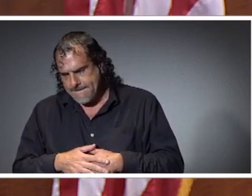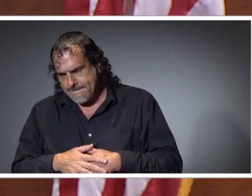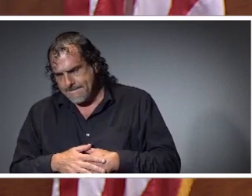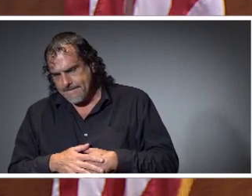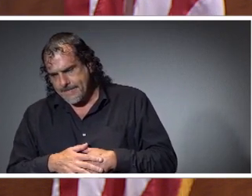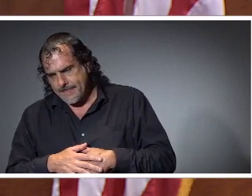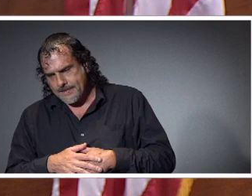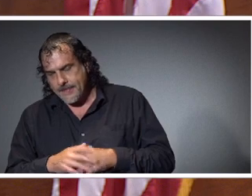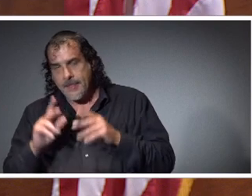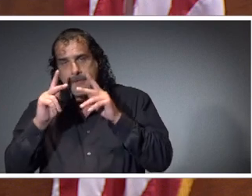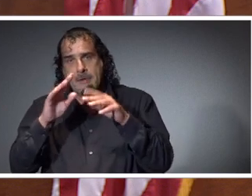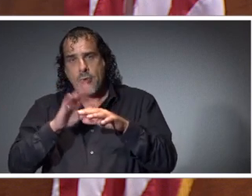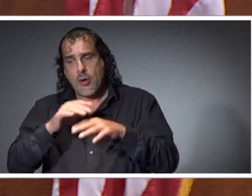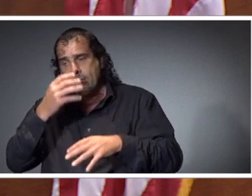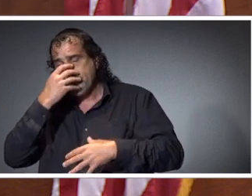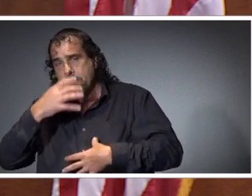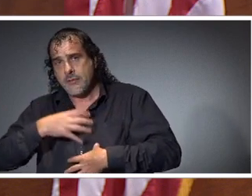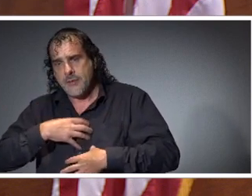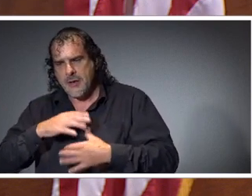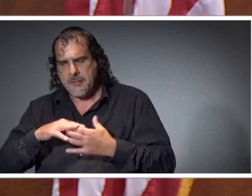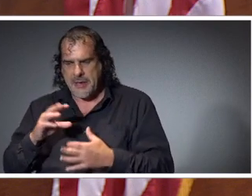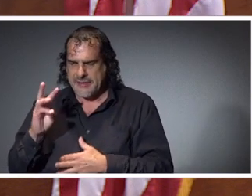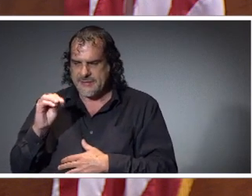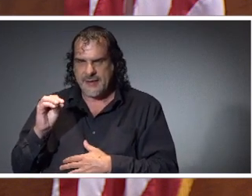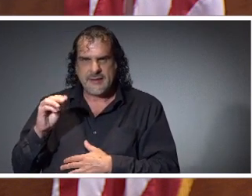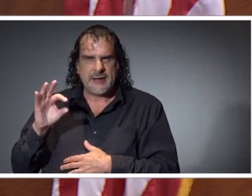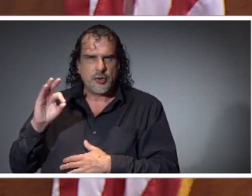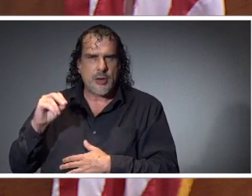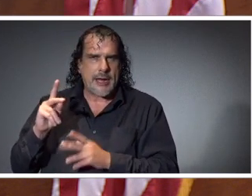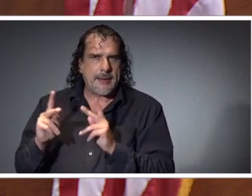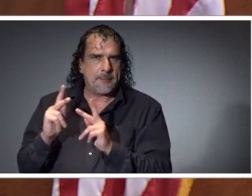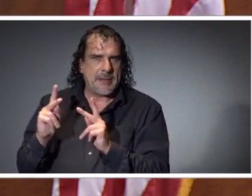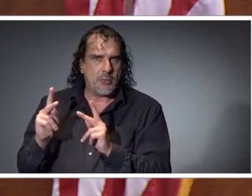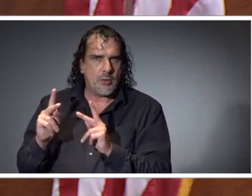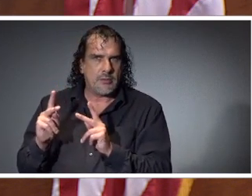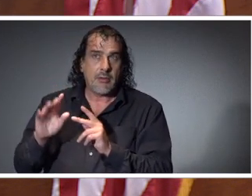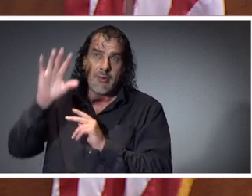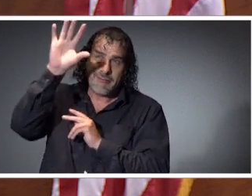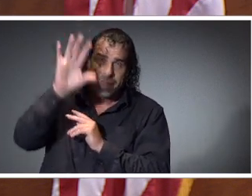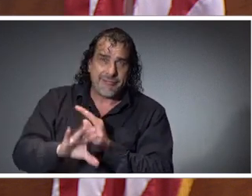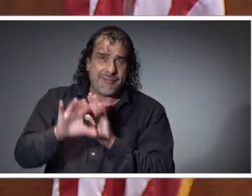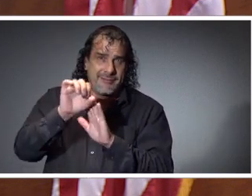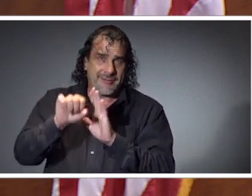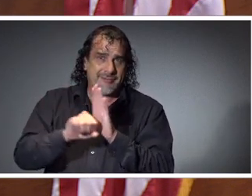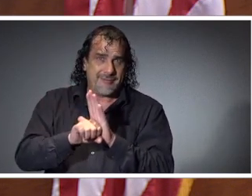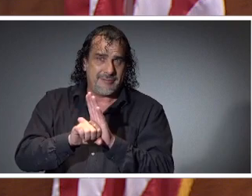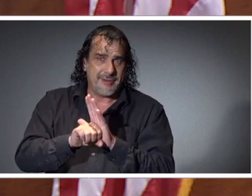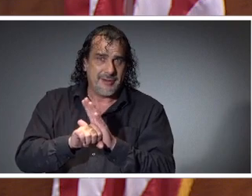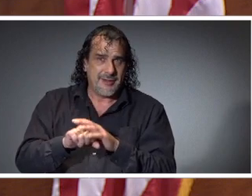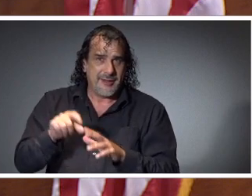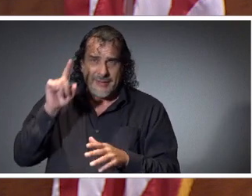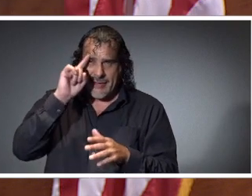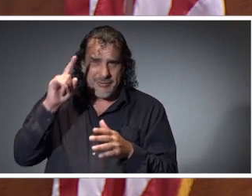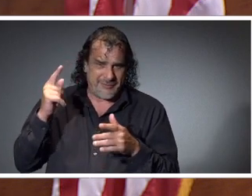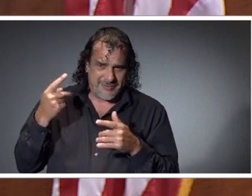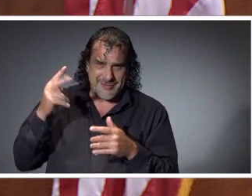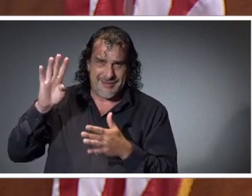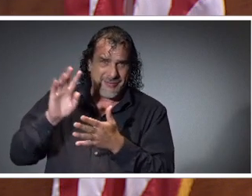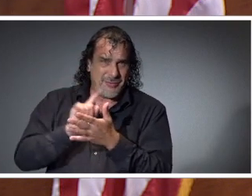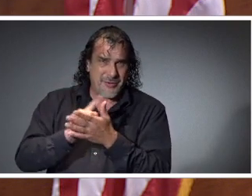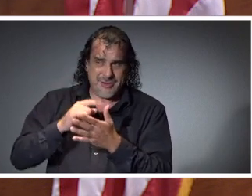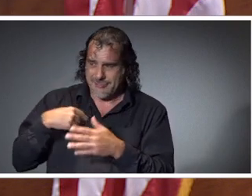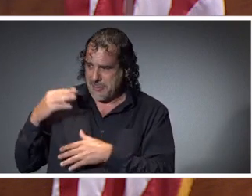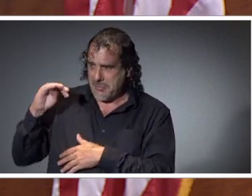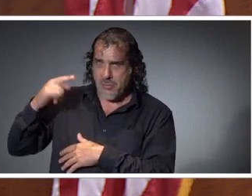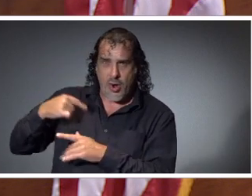on ventilators, for instance, between 60 and 90 patients throughout Mississippi. That was the case for weeks in the late spring and early